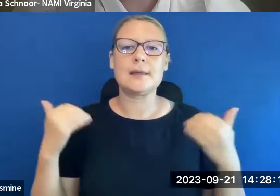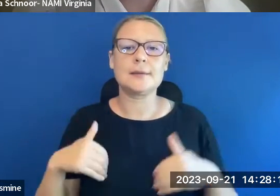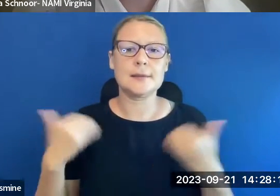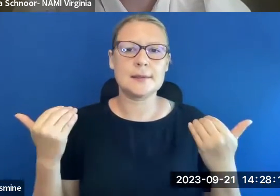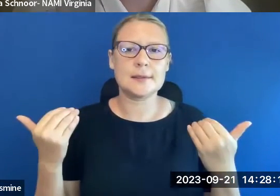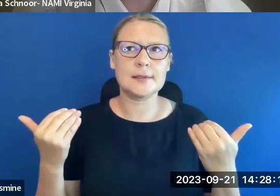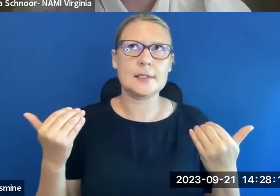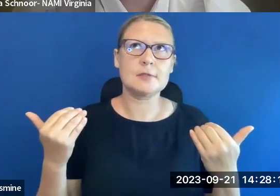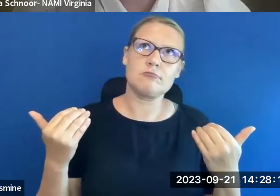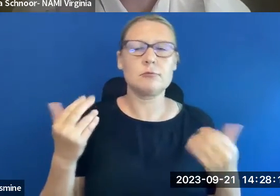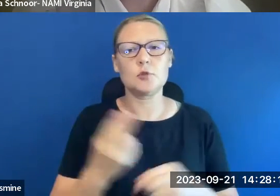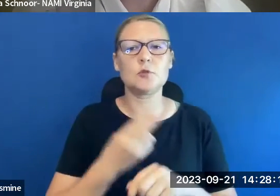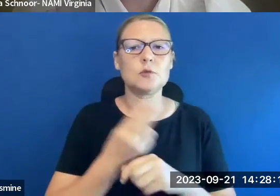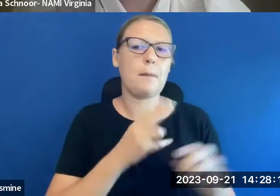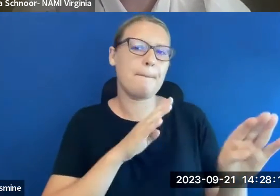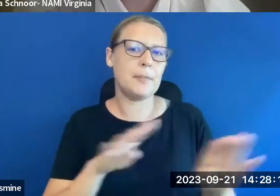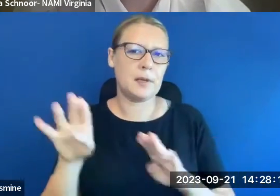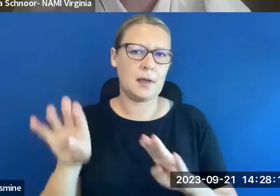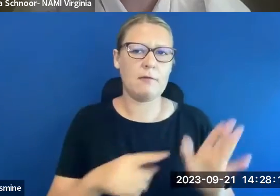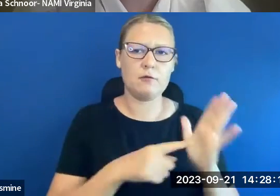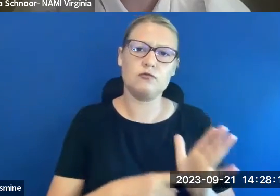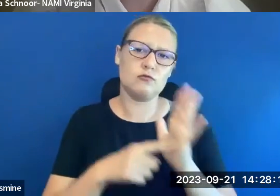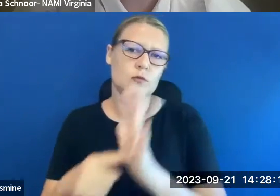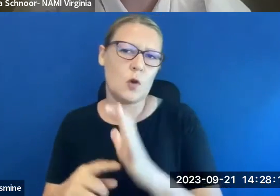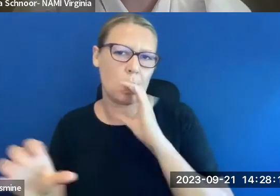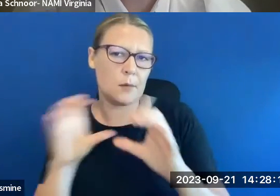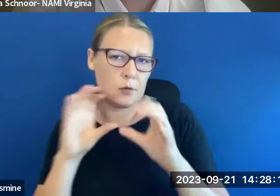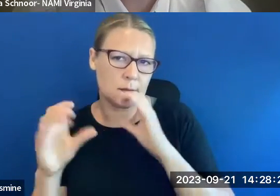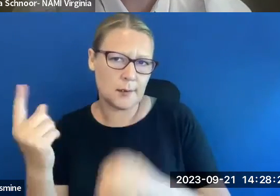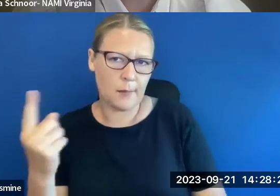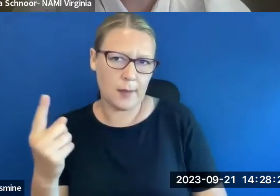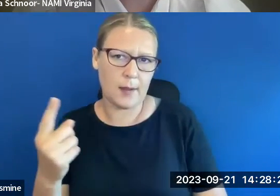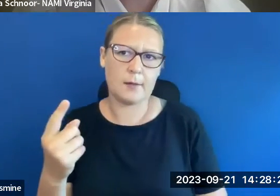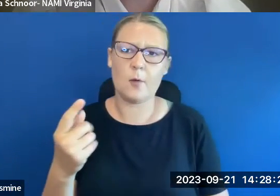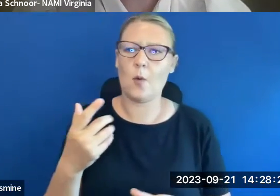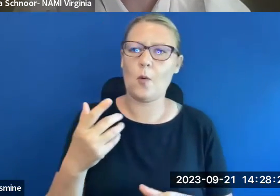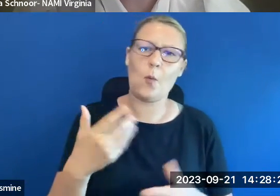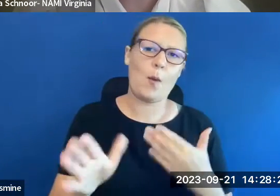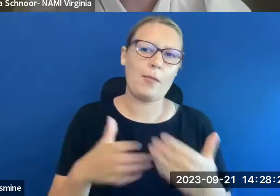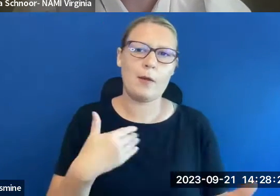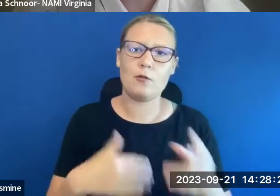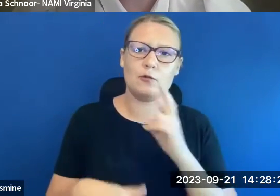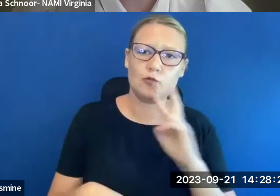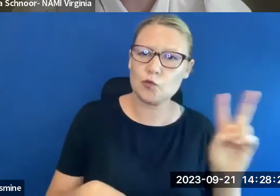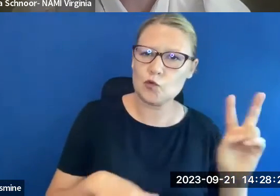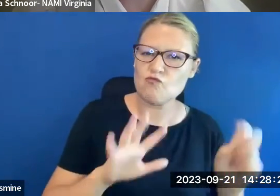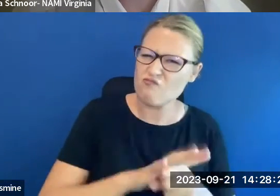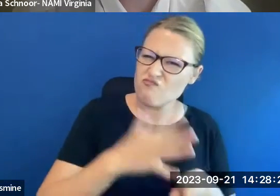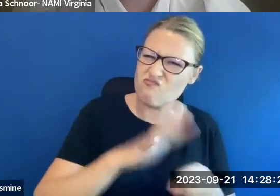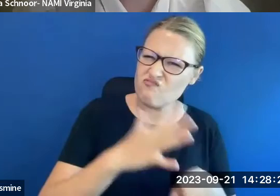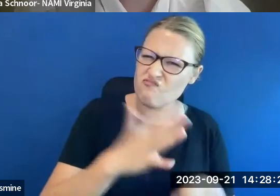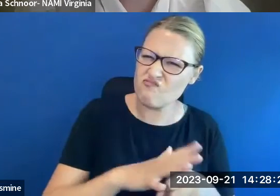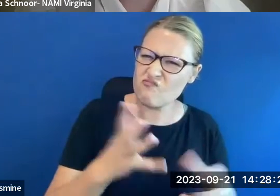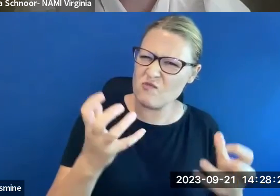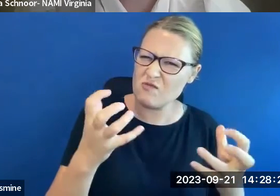often use behavior as a way of communicating something, whether it's the tantrum of a 2-year-old who isn't getting what they want,